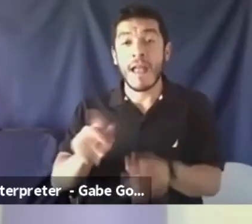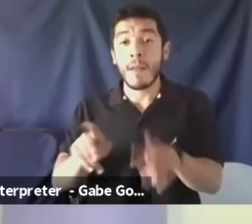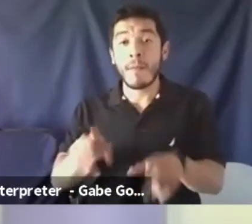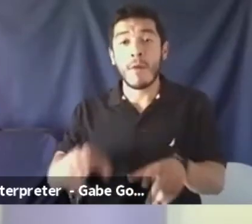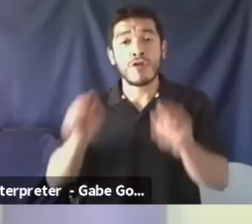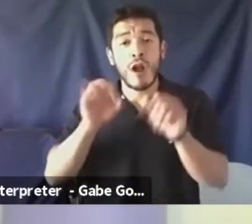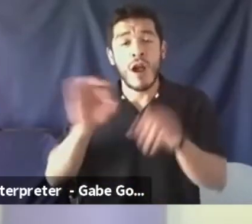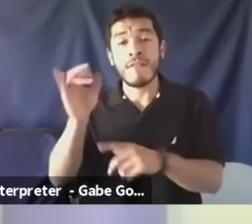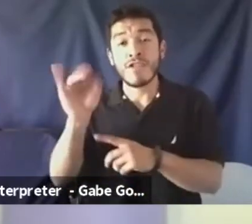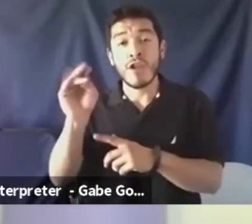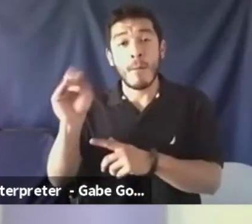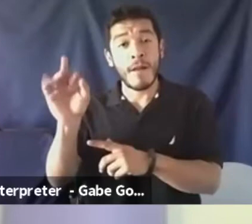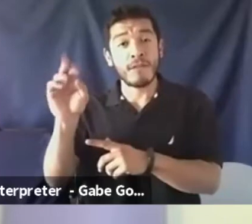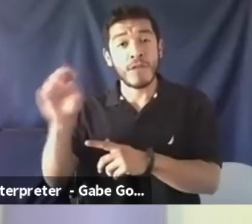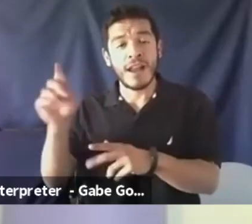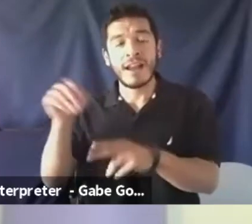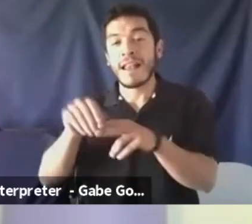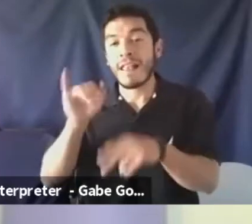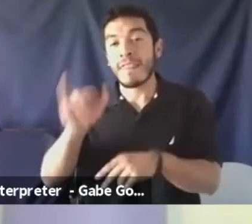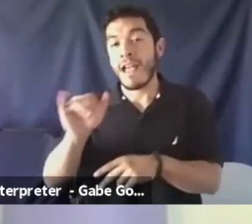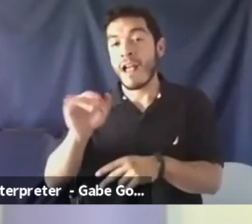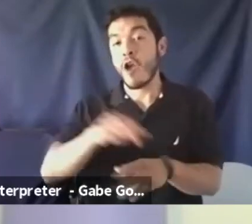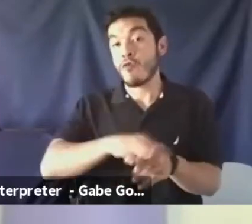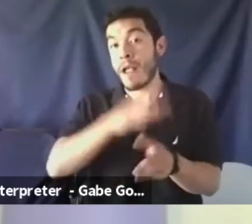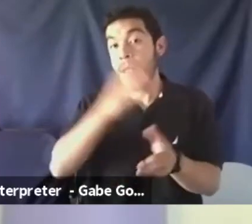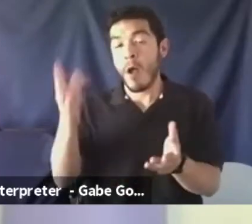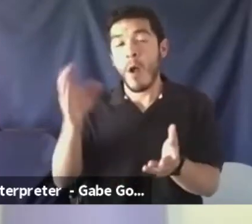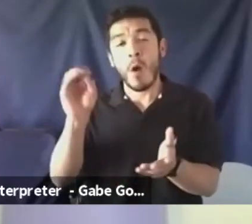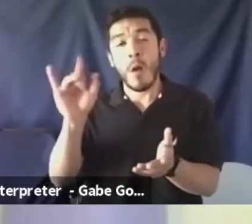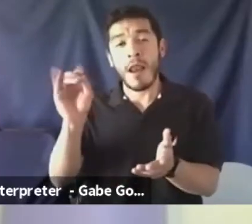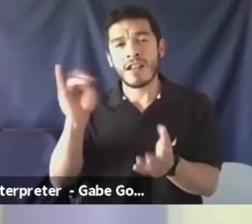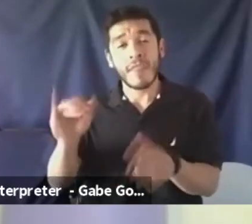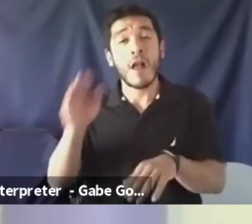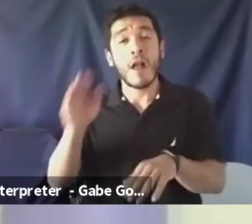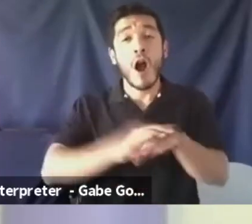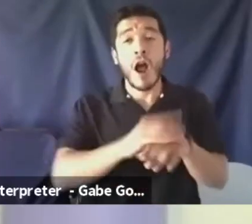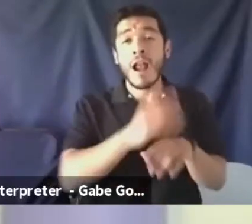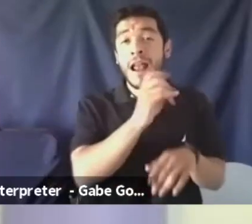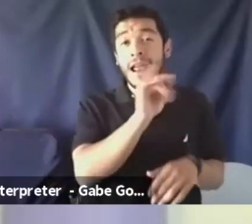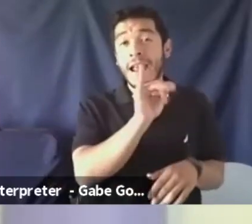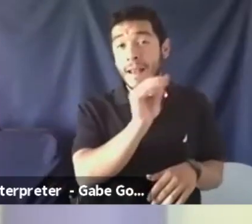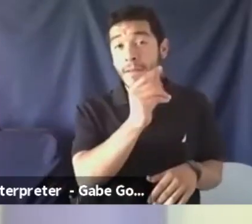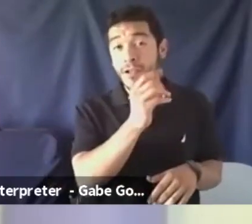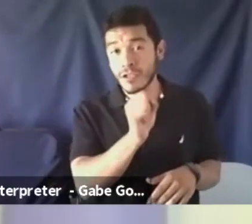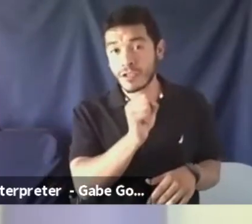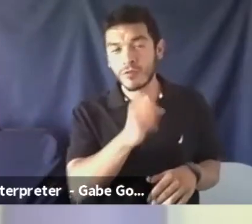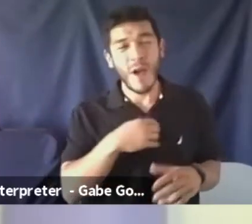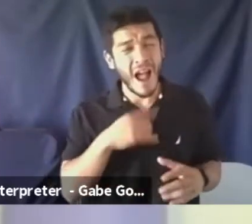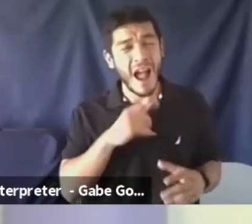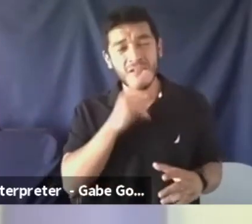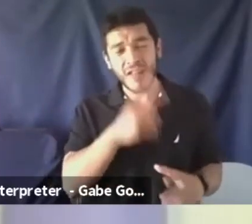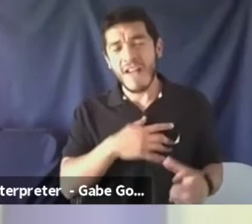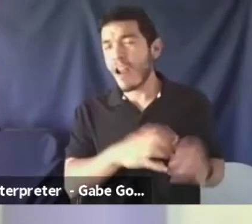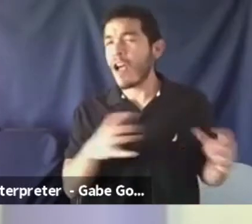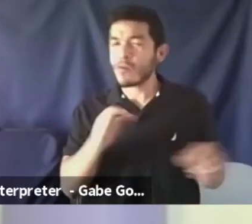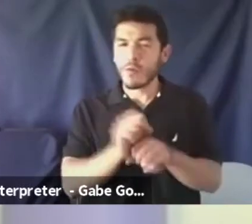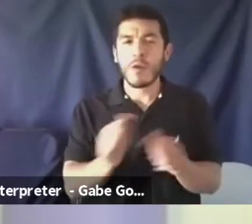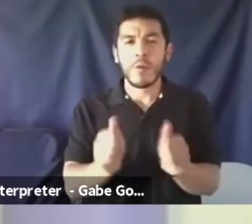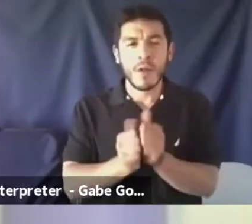Fred and the Rainbow Coalition that are on Getty Images even. So I actually have a lot to work with. And then Shaka had